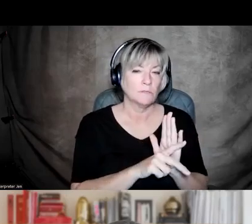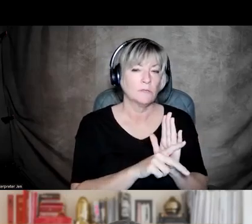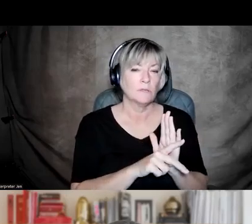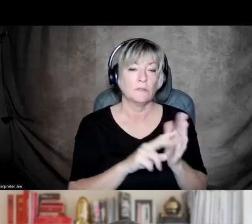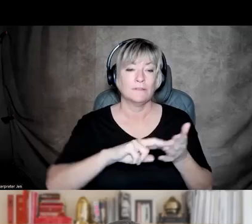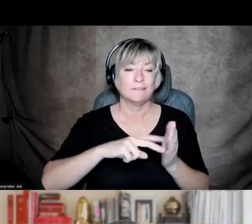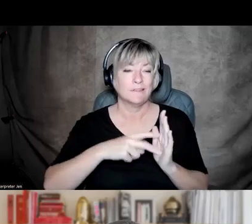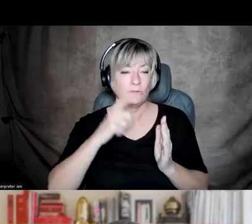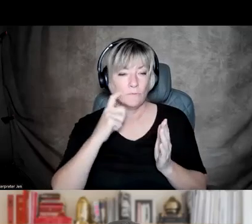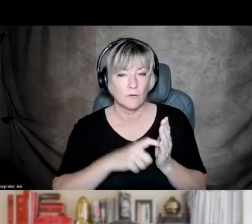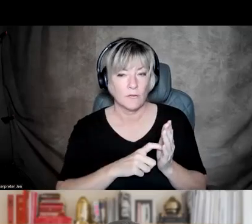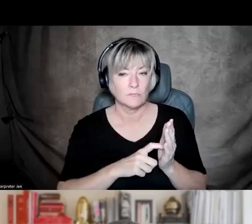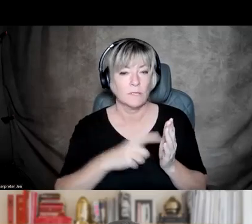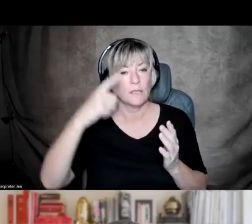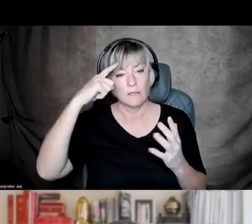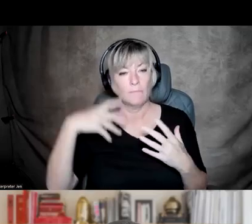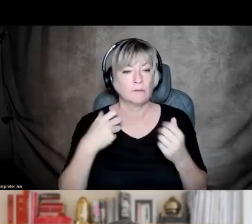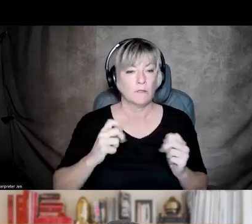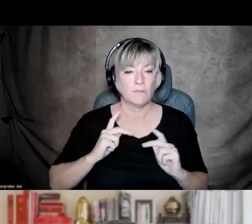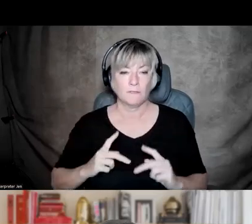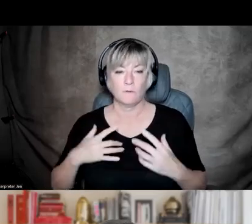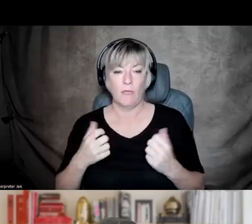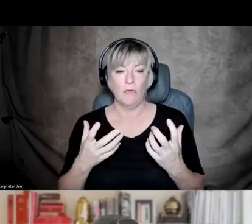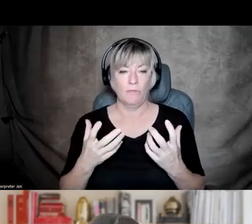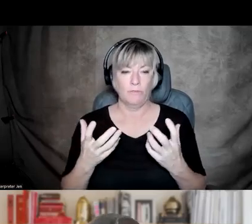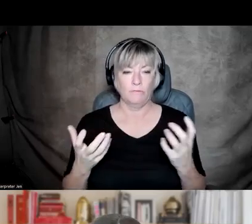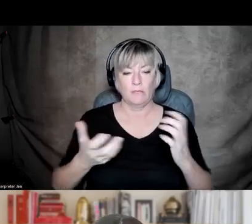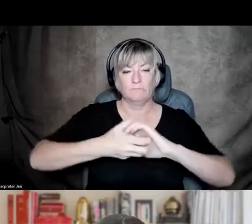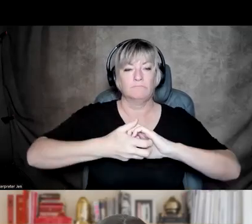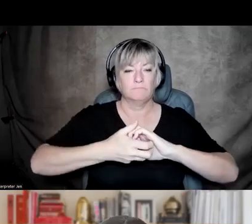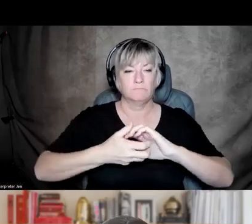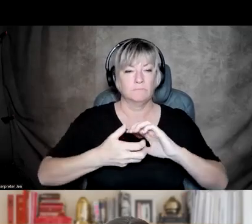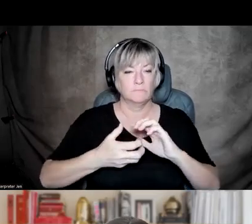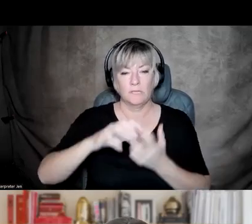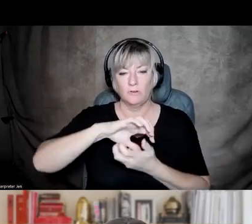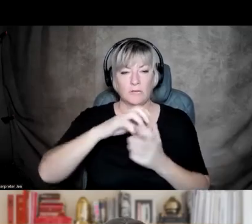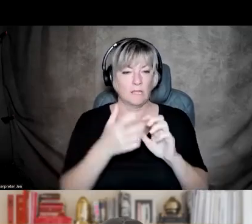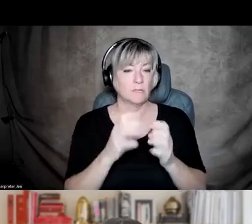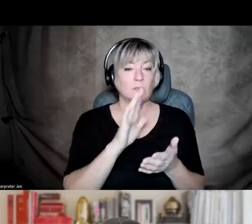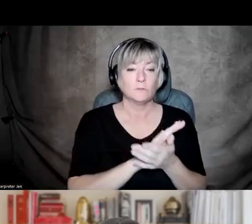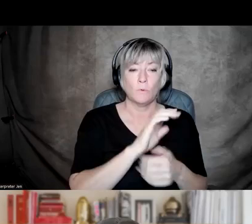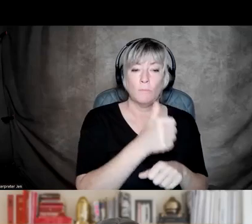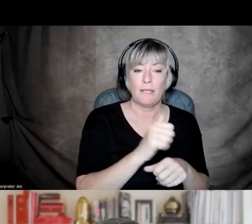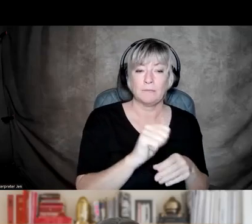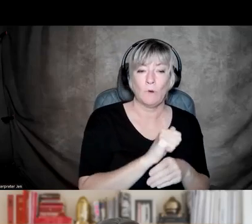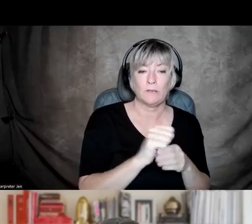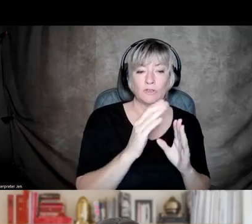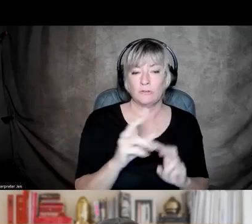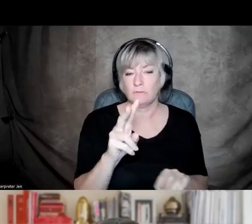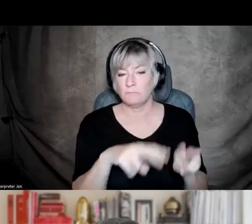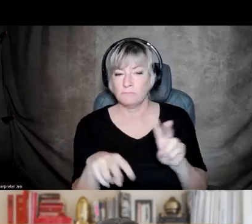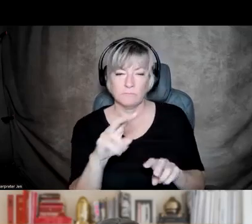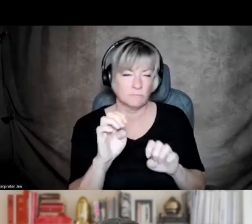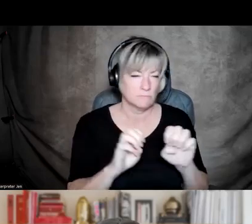intention of recognizing that mental health and physical health are intertwined. So this is really helpful for like school-based practitioners in terms of evaluating how